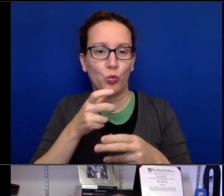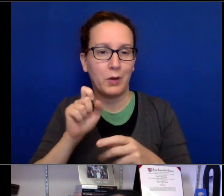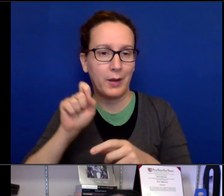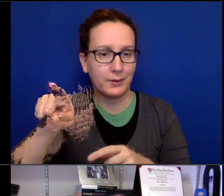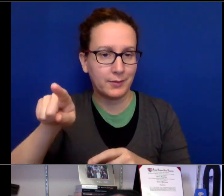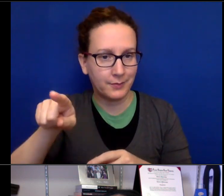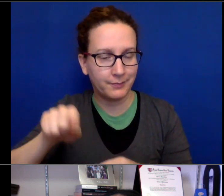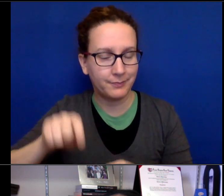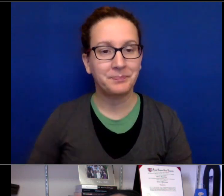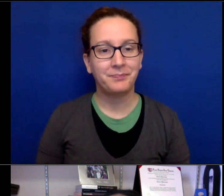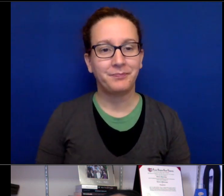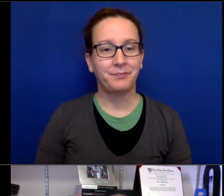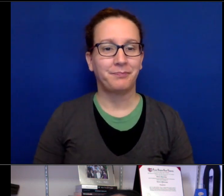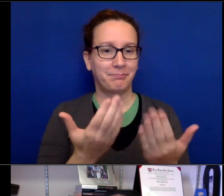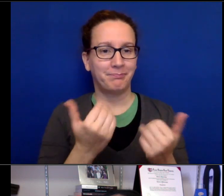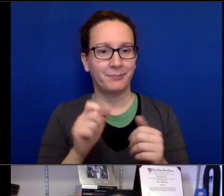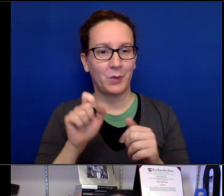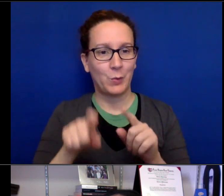now.